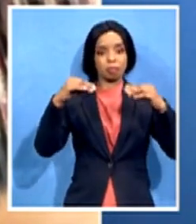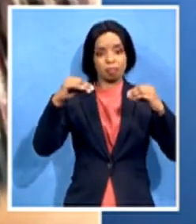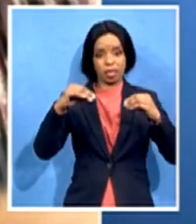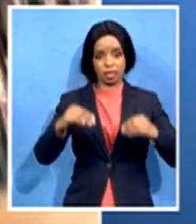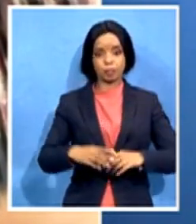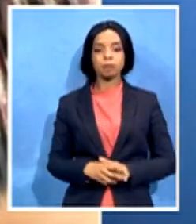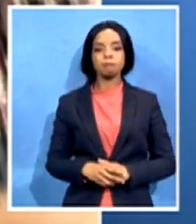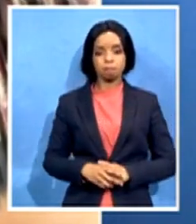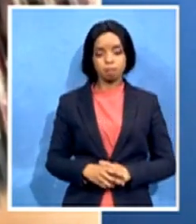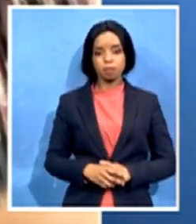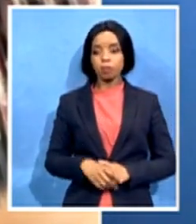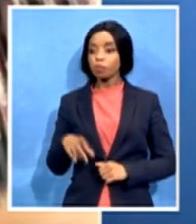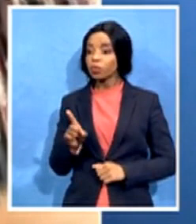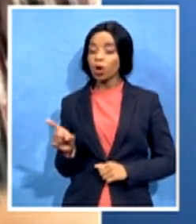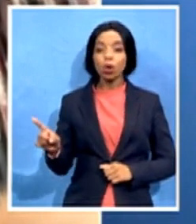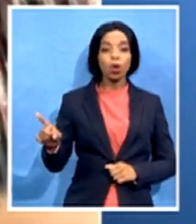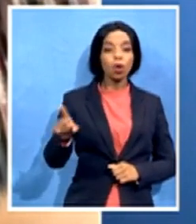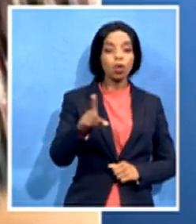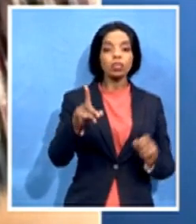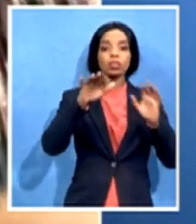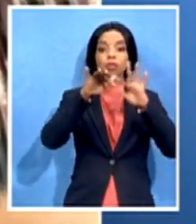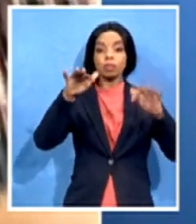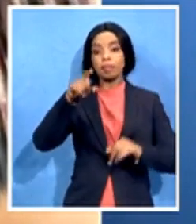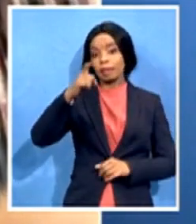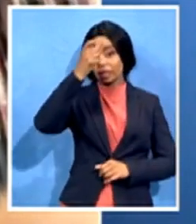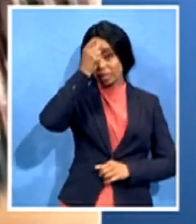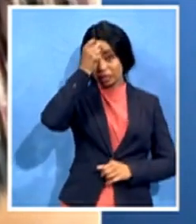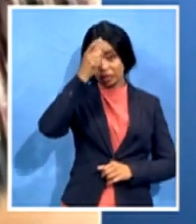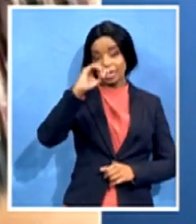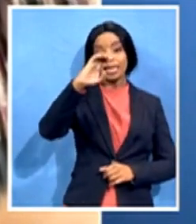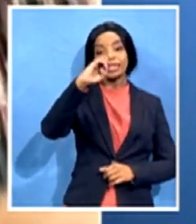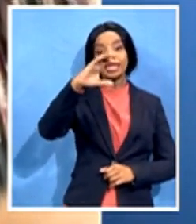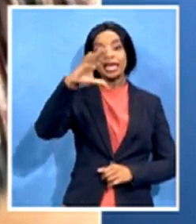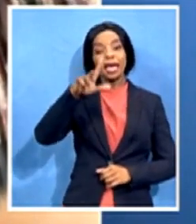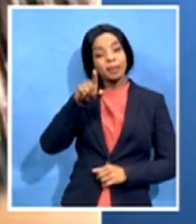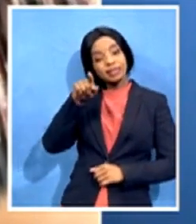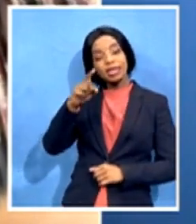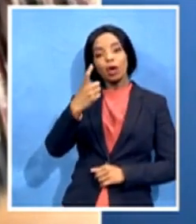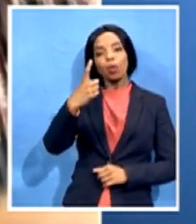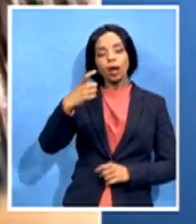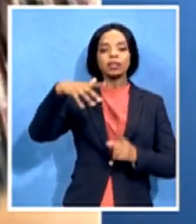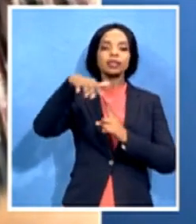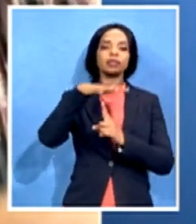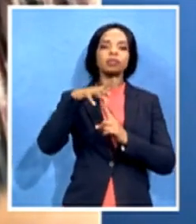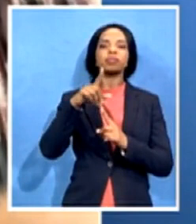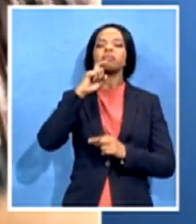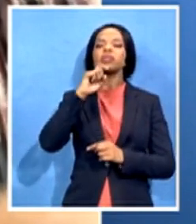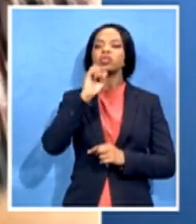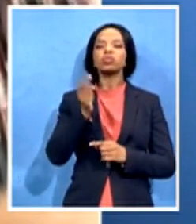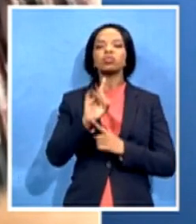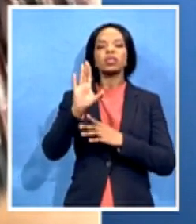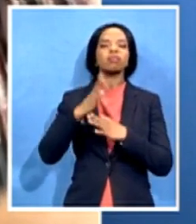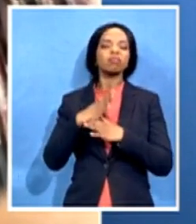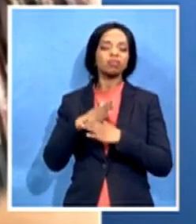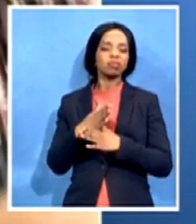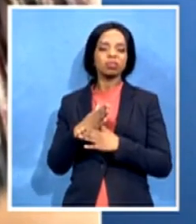the provinces which use migrant labor. Obviously, these people have got to go back home and they've got nothing to do